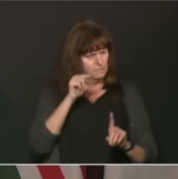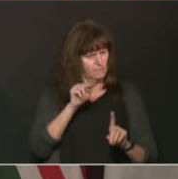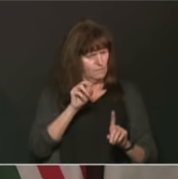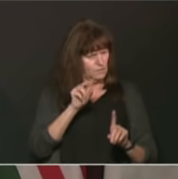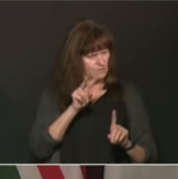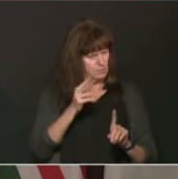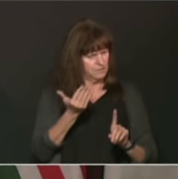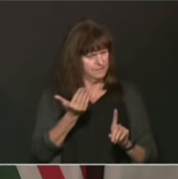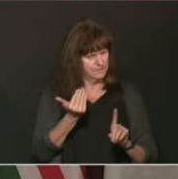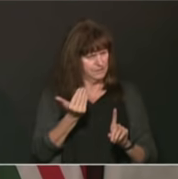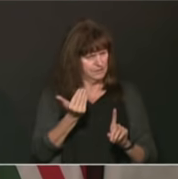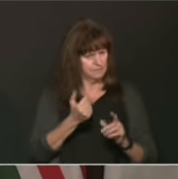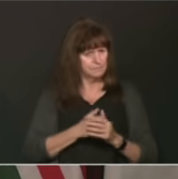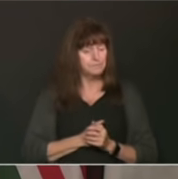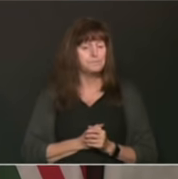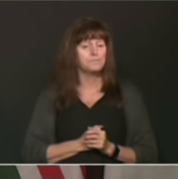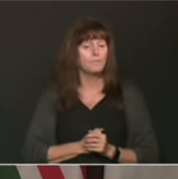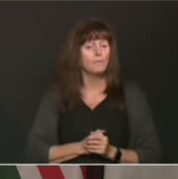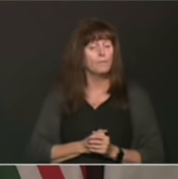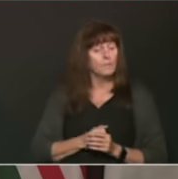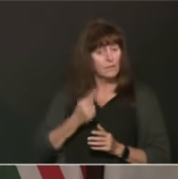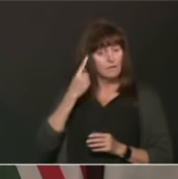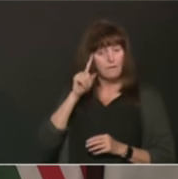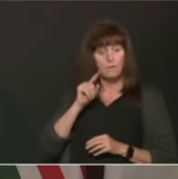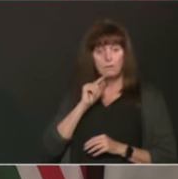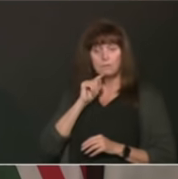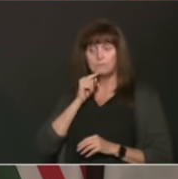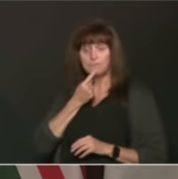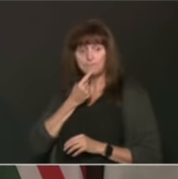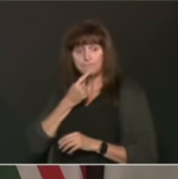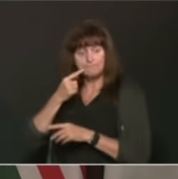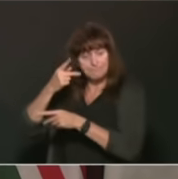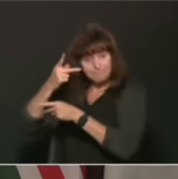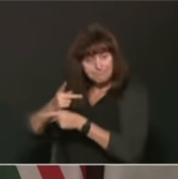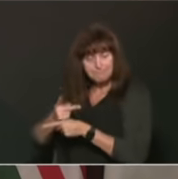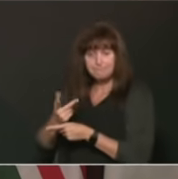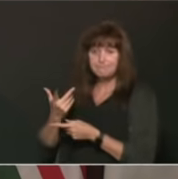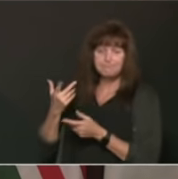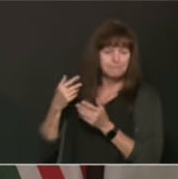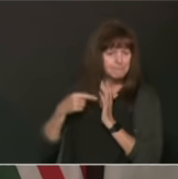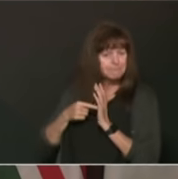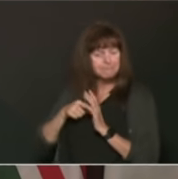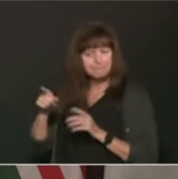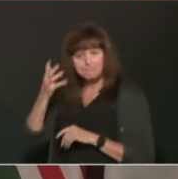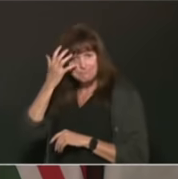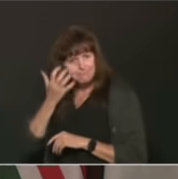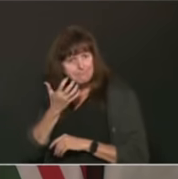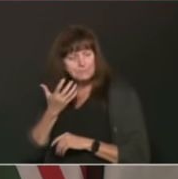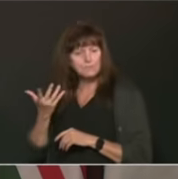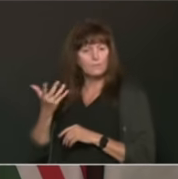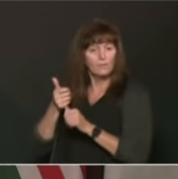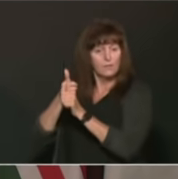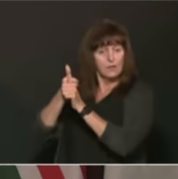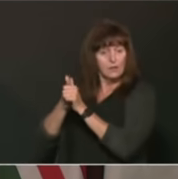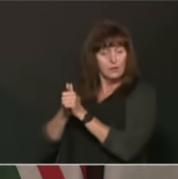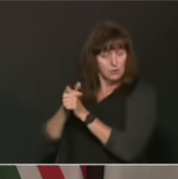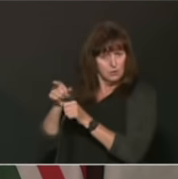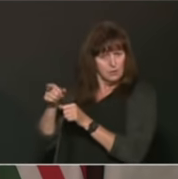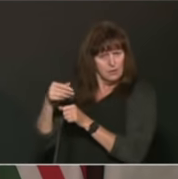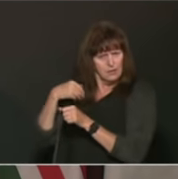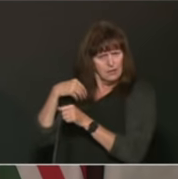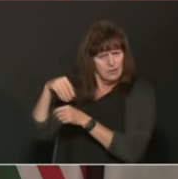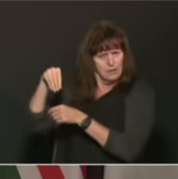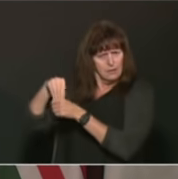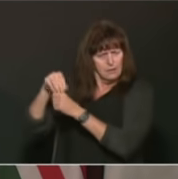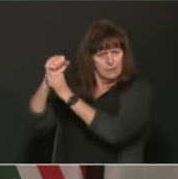care, that's each hospital would have that data. I don't believe it's aggregated yet. But for the long-term